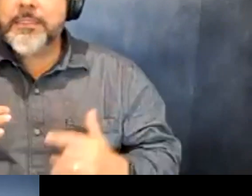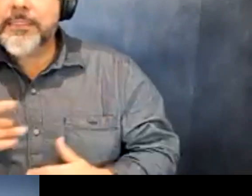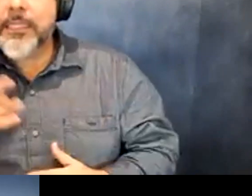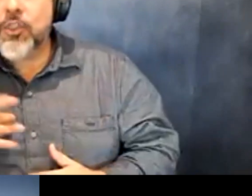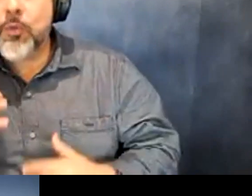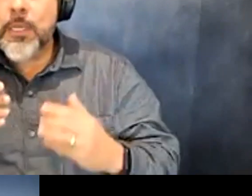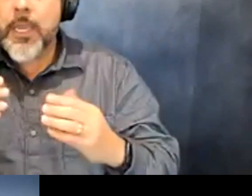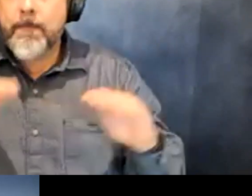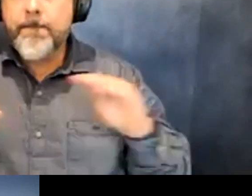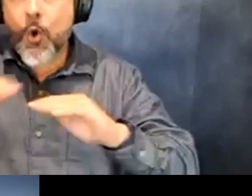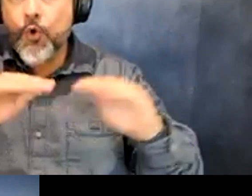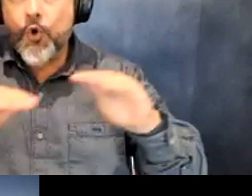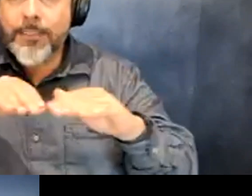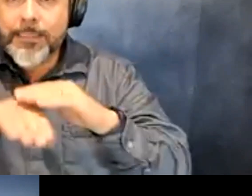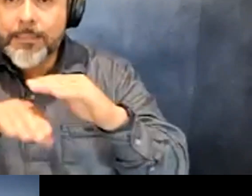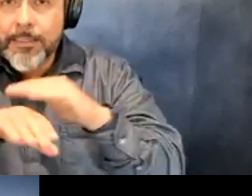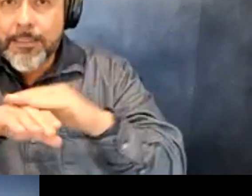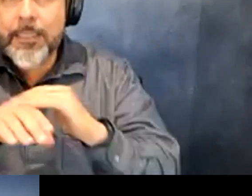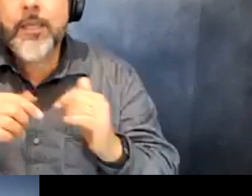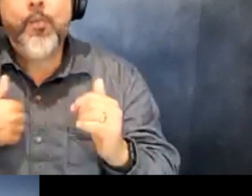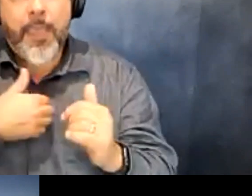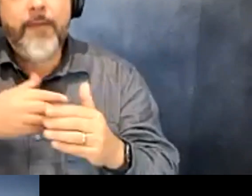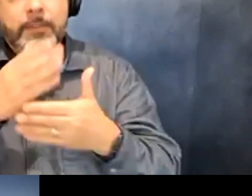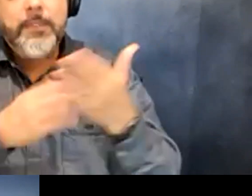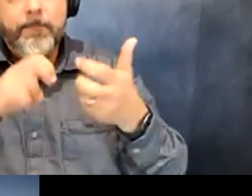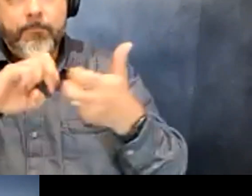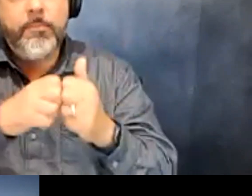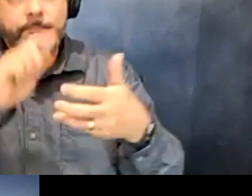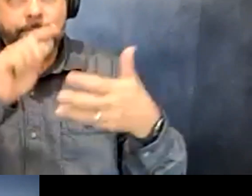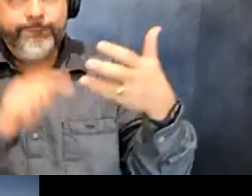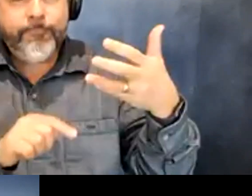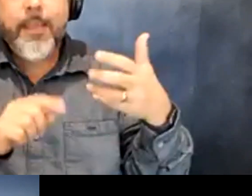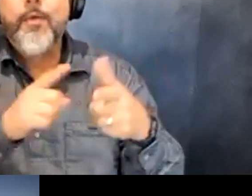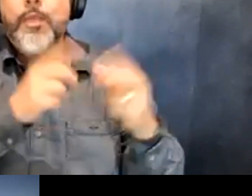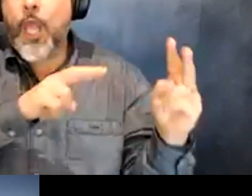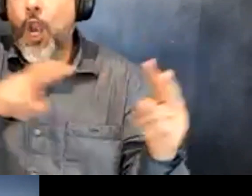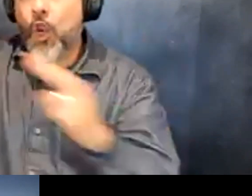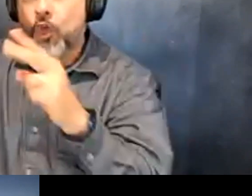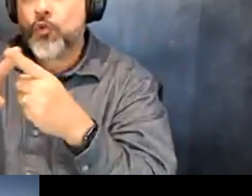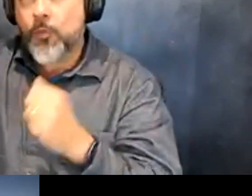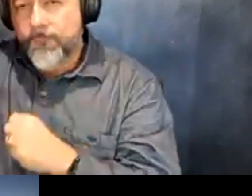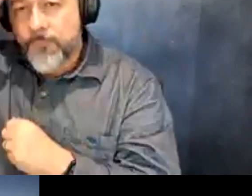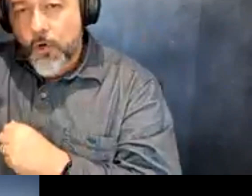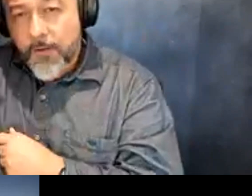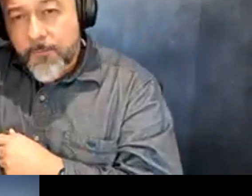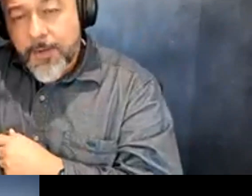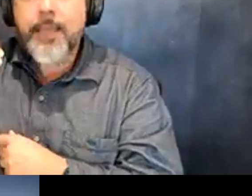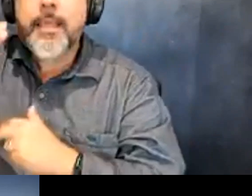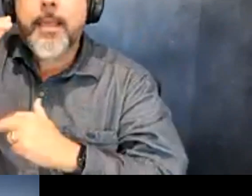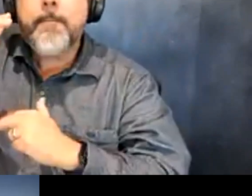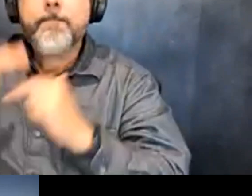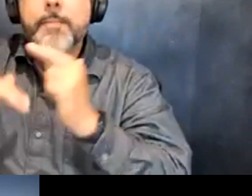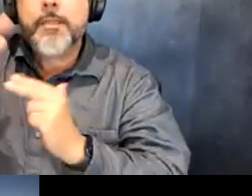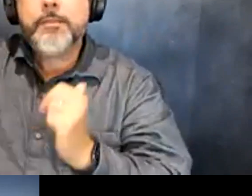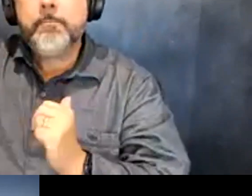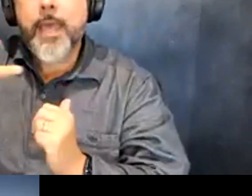accessibility. So I think we have some problems. And then of course we can look to the federal government and the Build Back Better Act and say